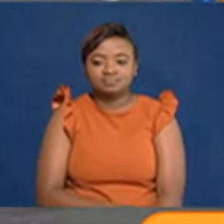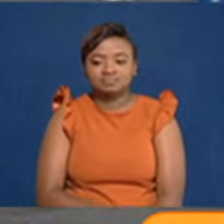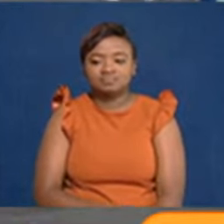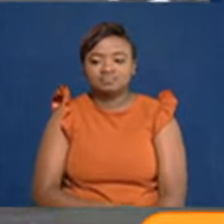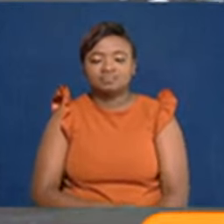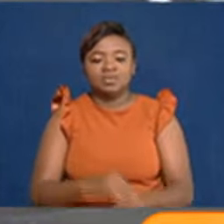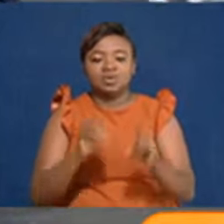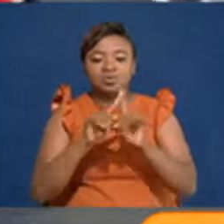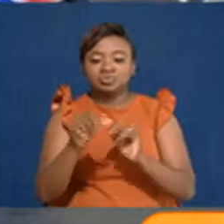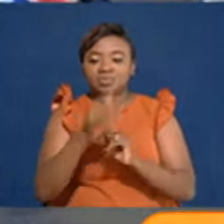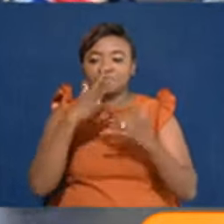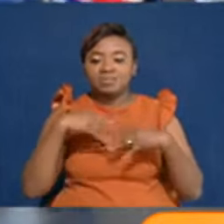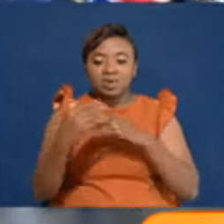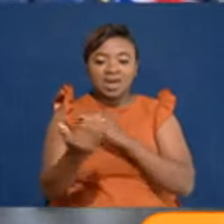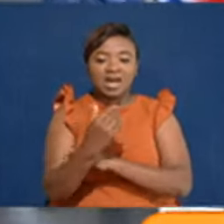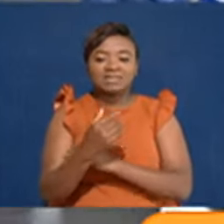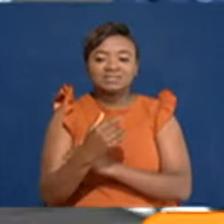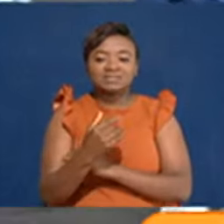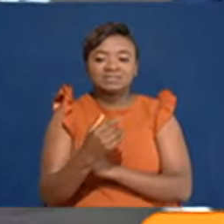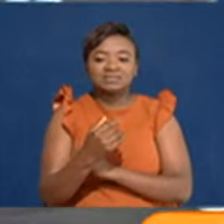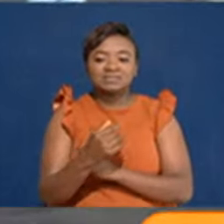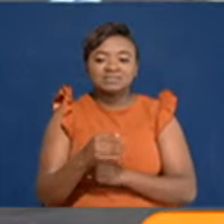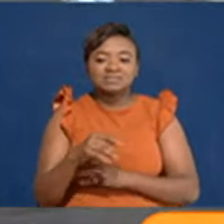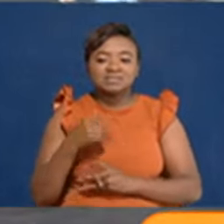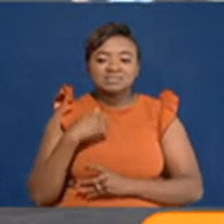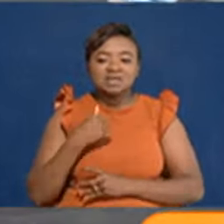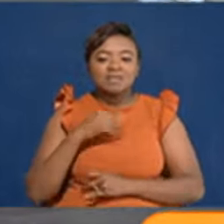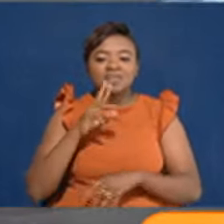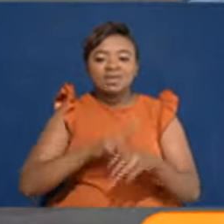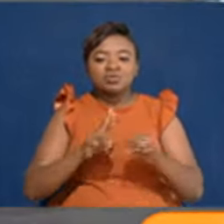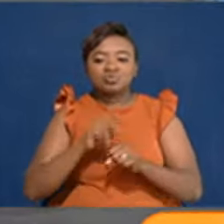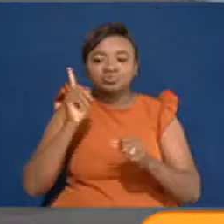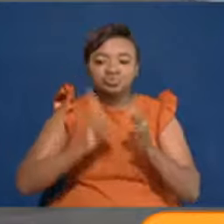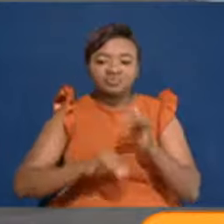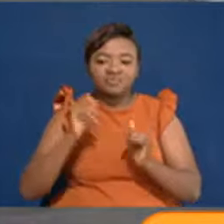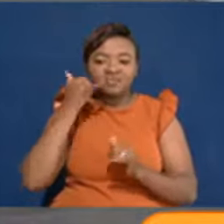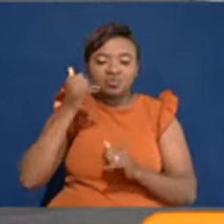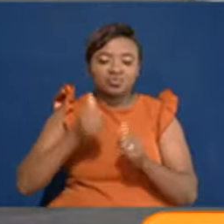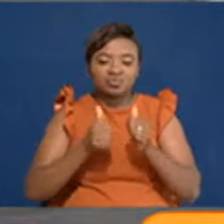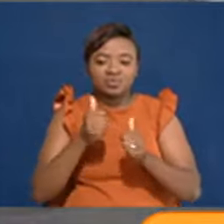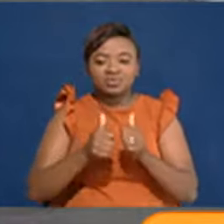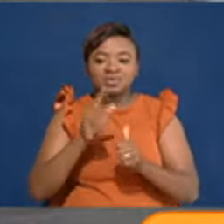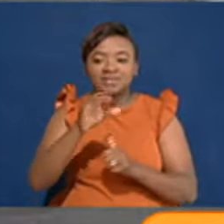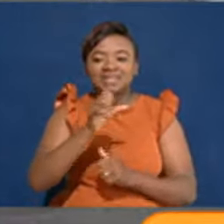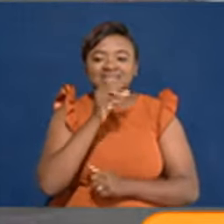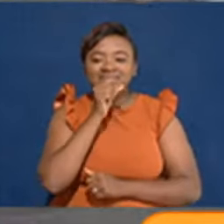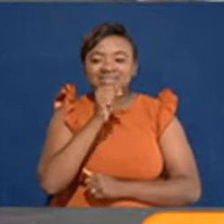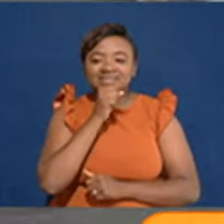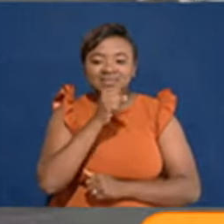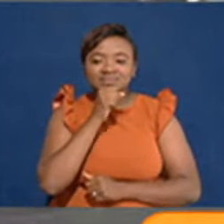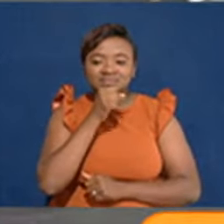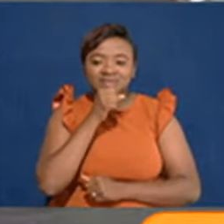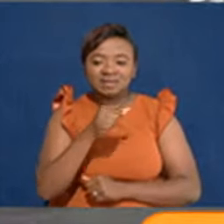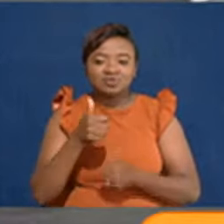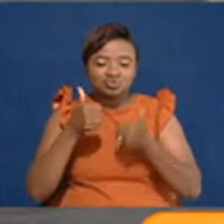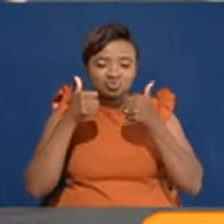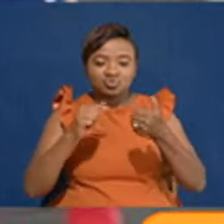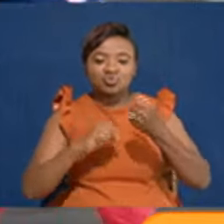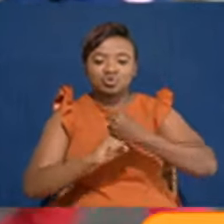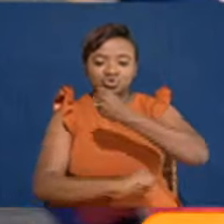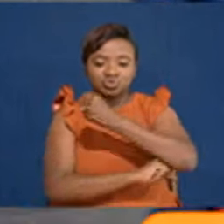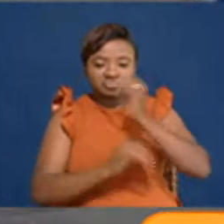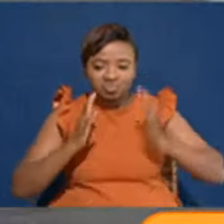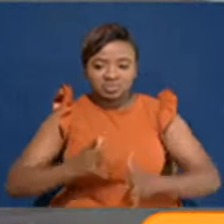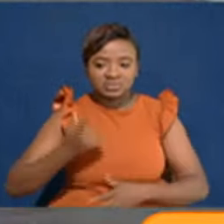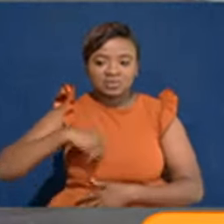those who are asking, unatumia kidubwasha gani hicho kufanya those live links? I'm actually using a Samsung phone. Very good sponsors that